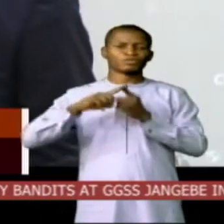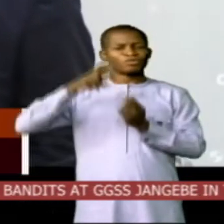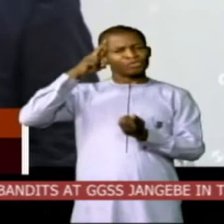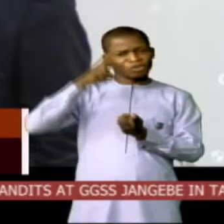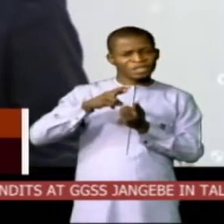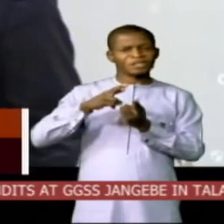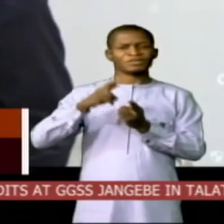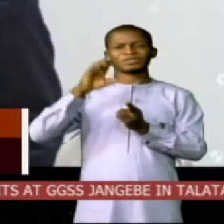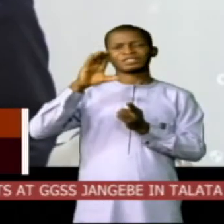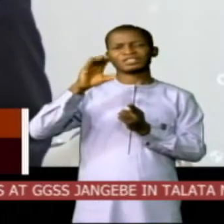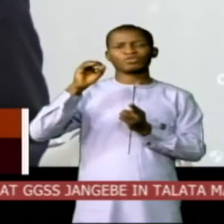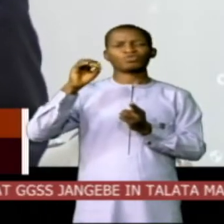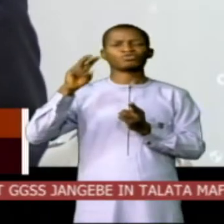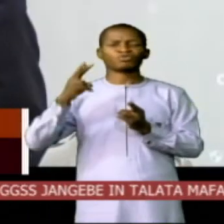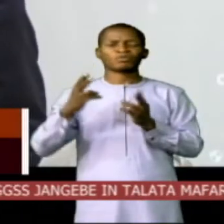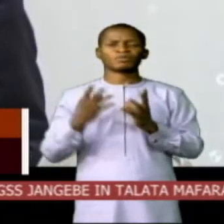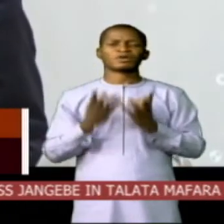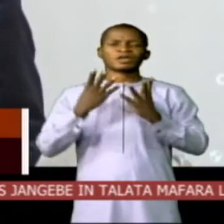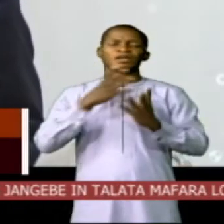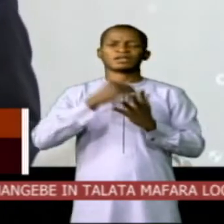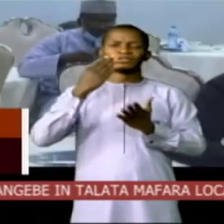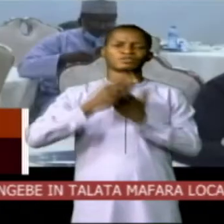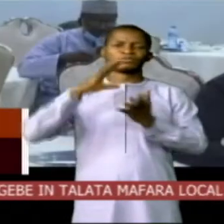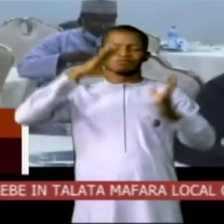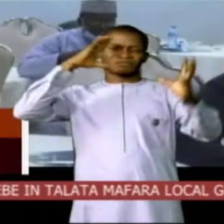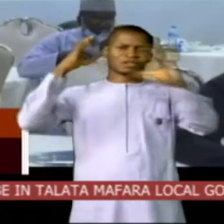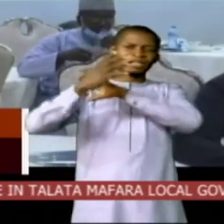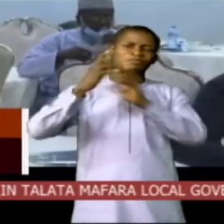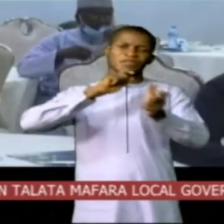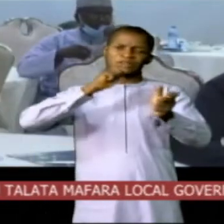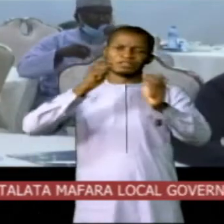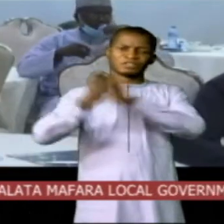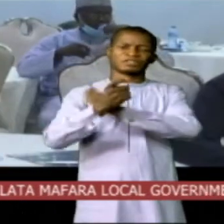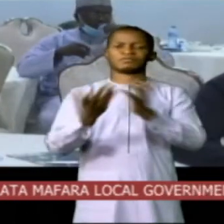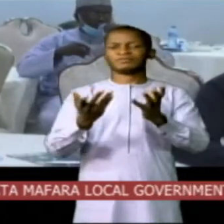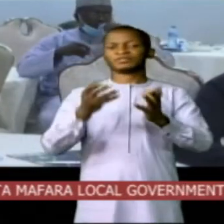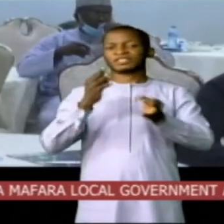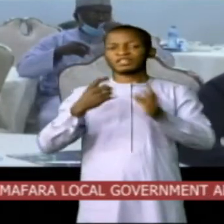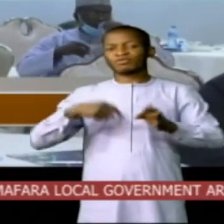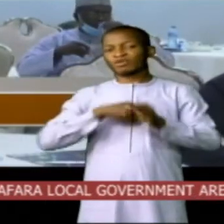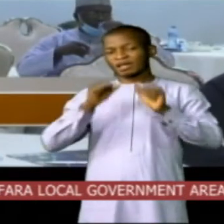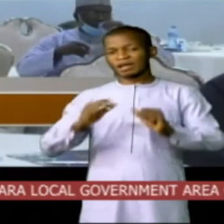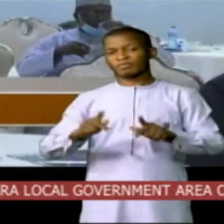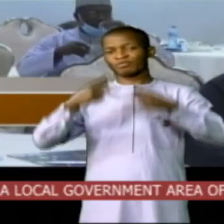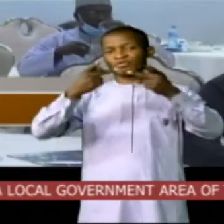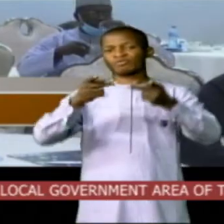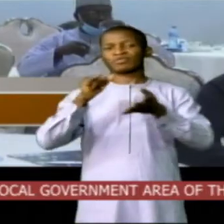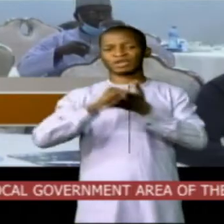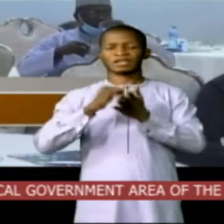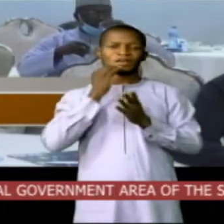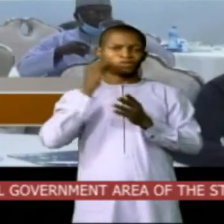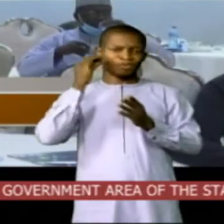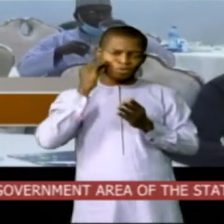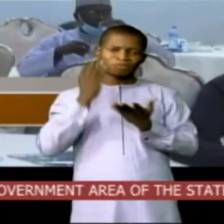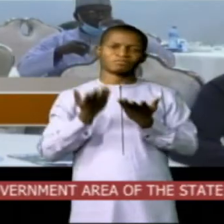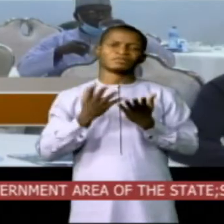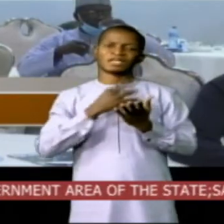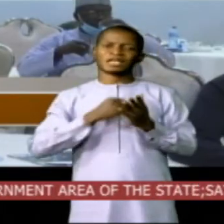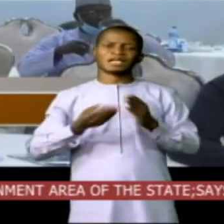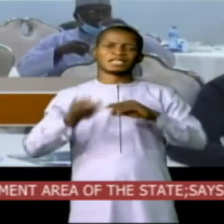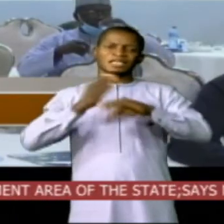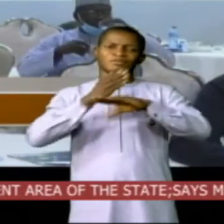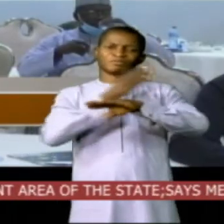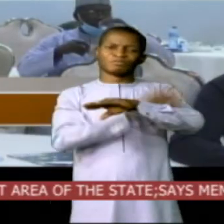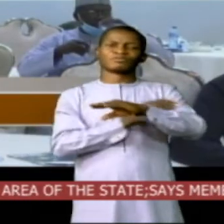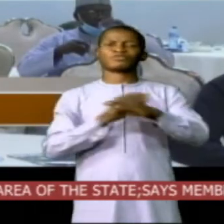carbon emissions and combat climate change. If we can promote domestic production and reduce imports by up